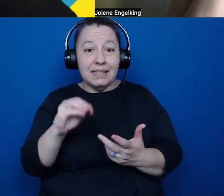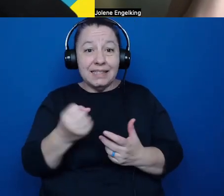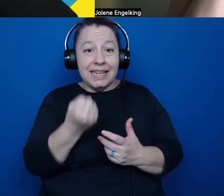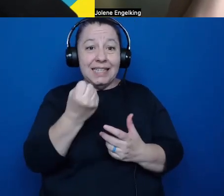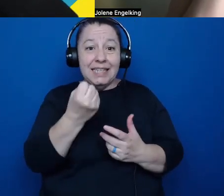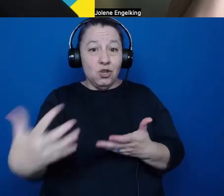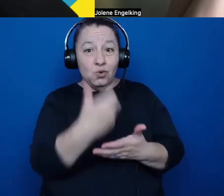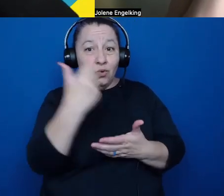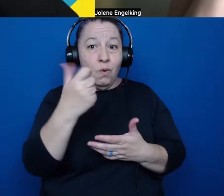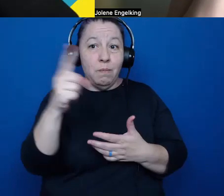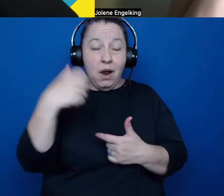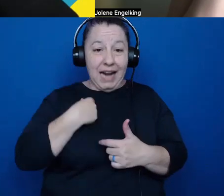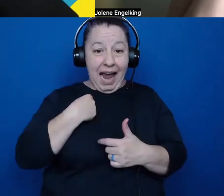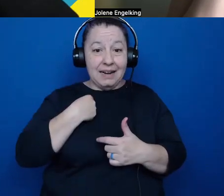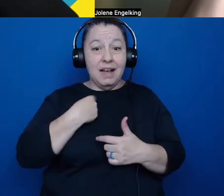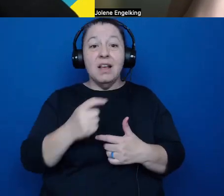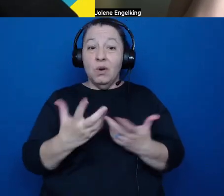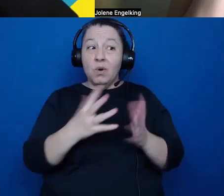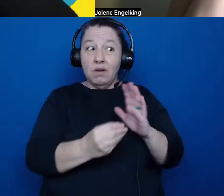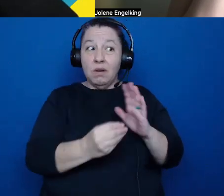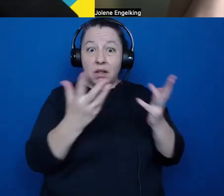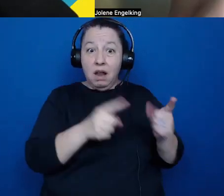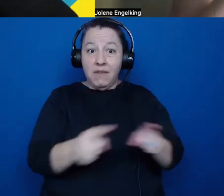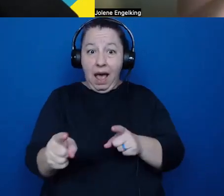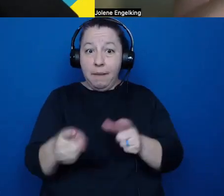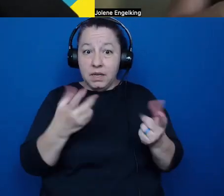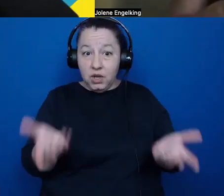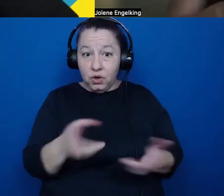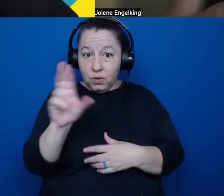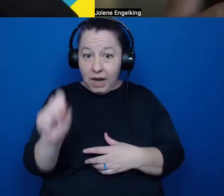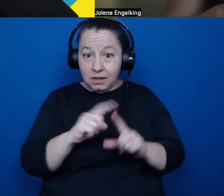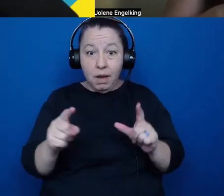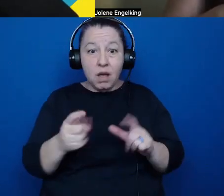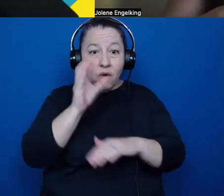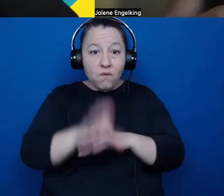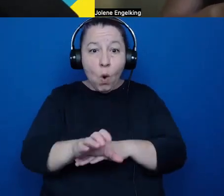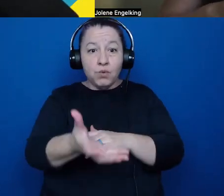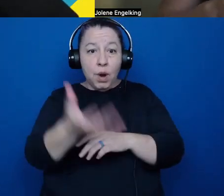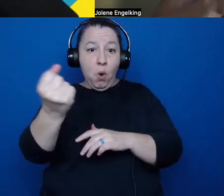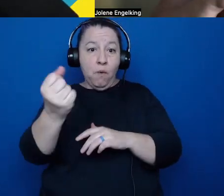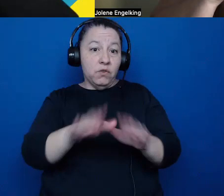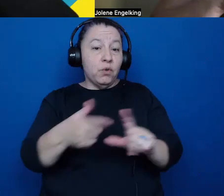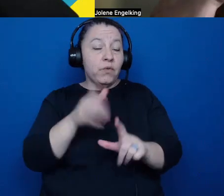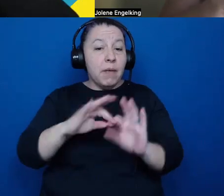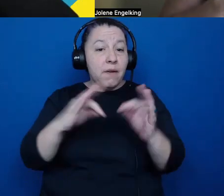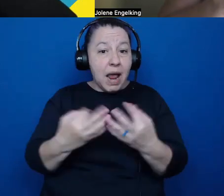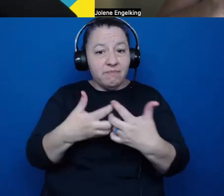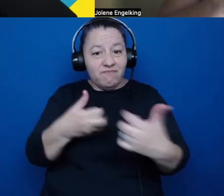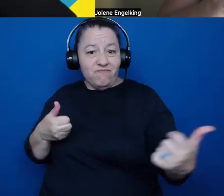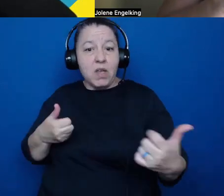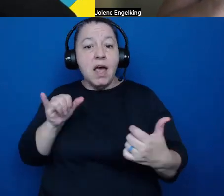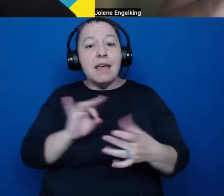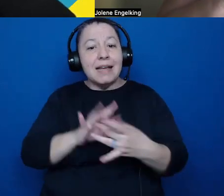is, parallels a lot of what happened in the US. But with the forced removal of children from their families, and that